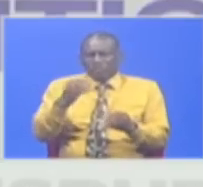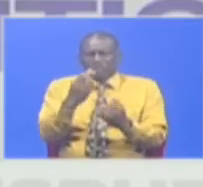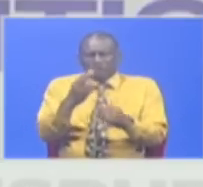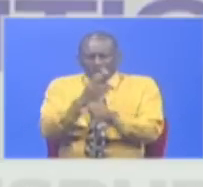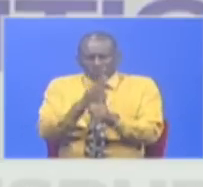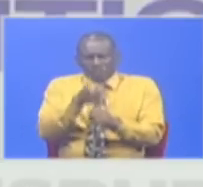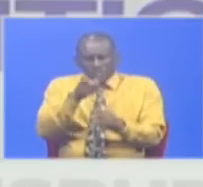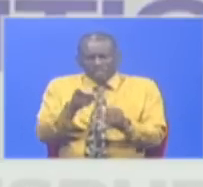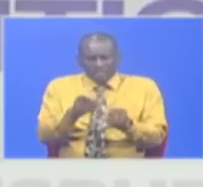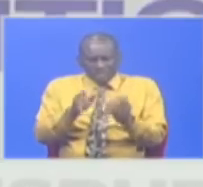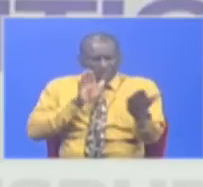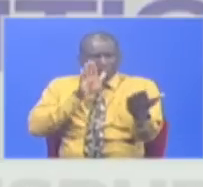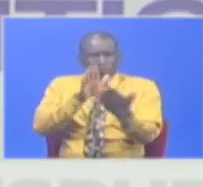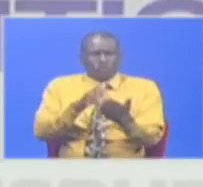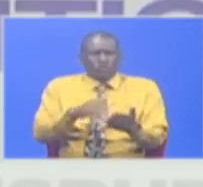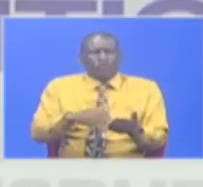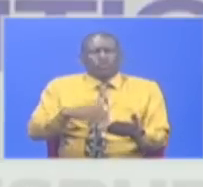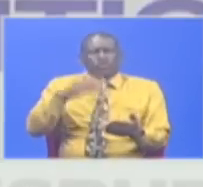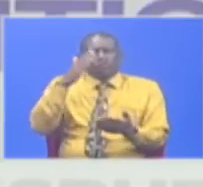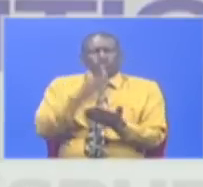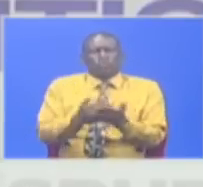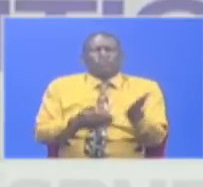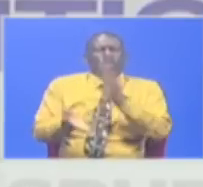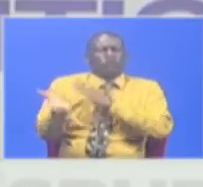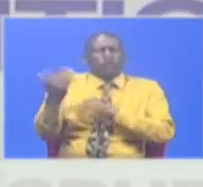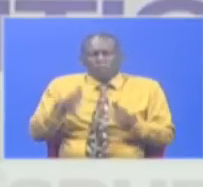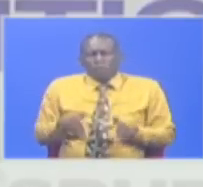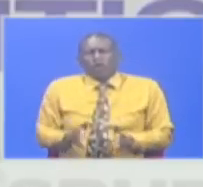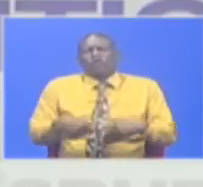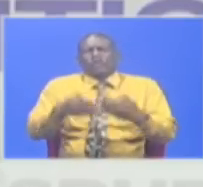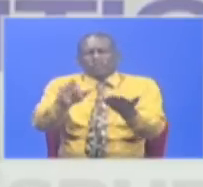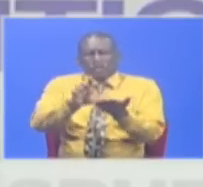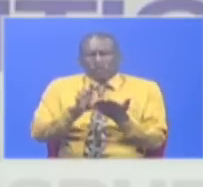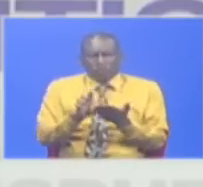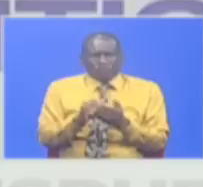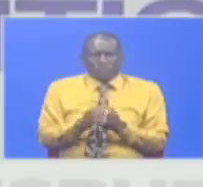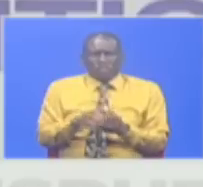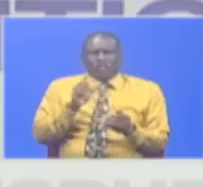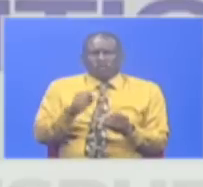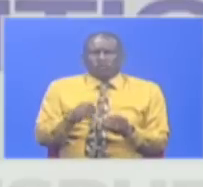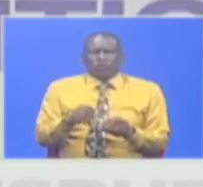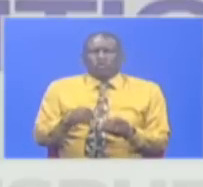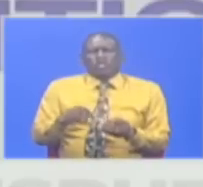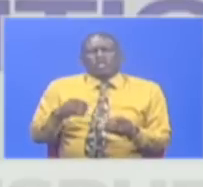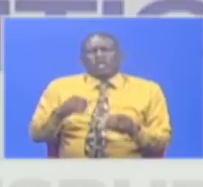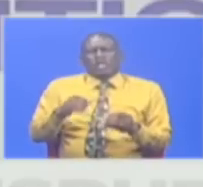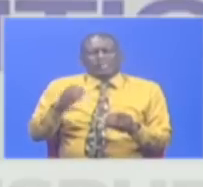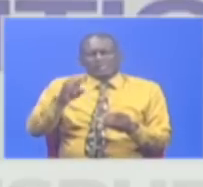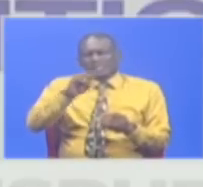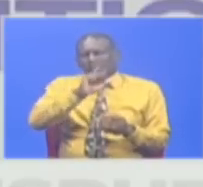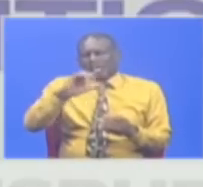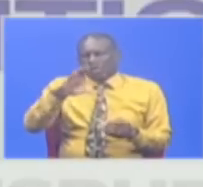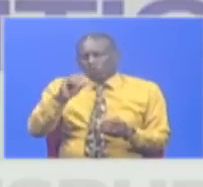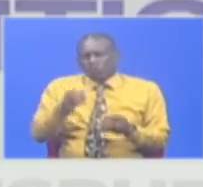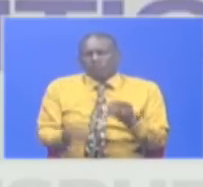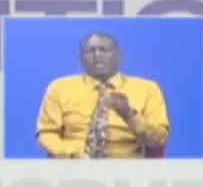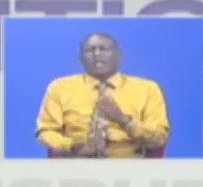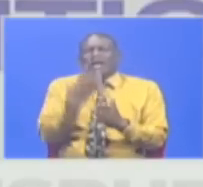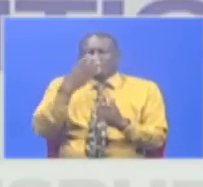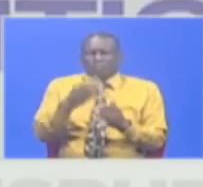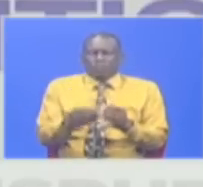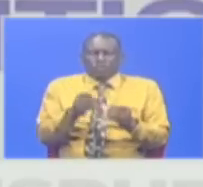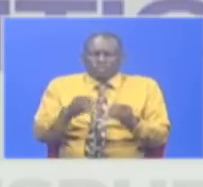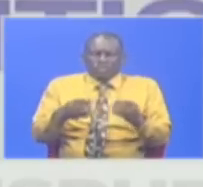disrupt traditional models of lending. The onus is on SACCOs to innovate around this model to